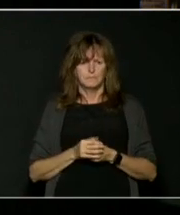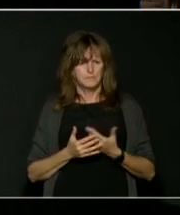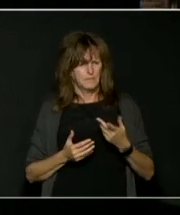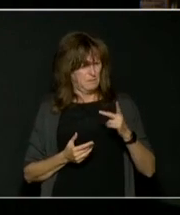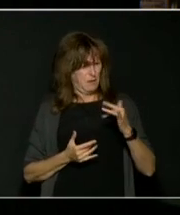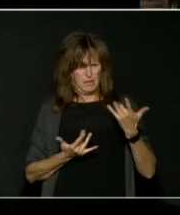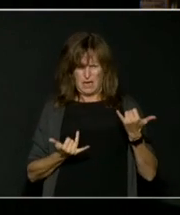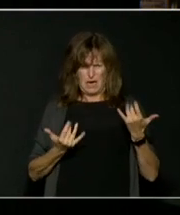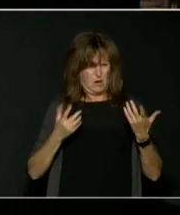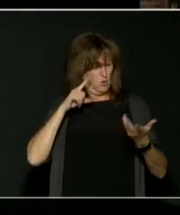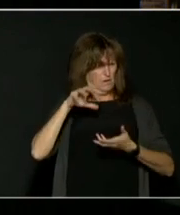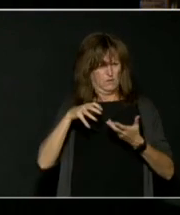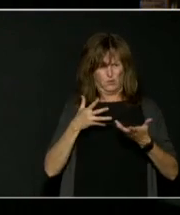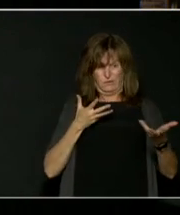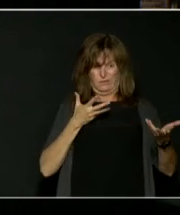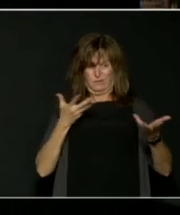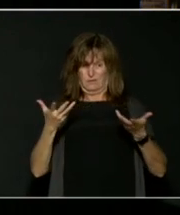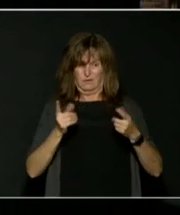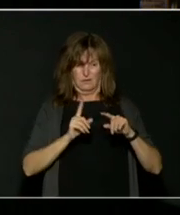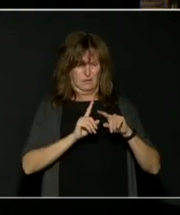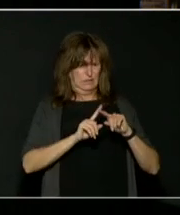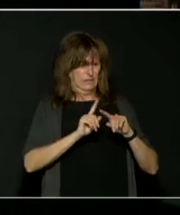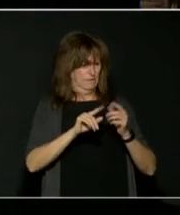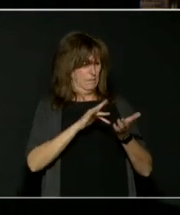different medical experts?